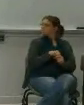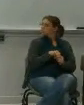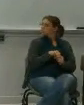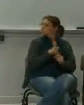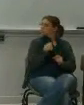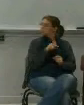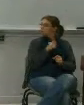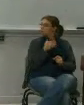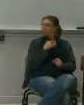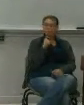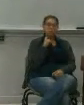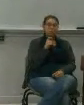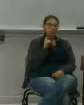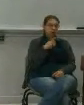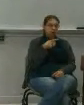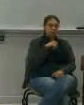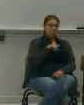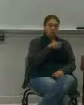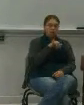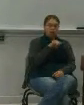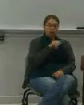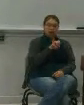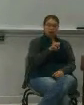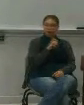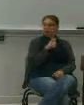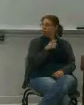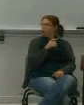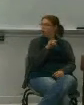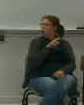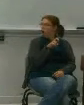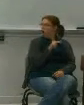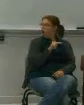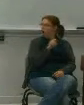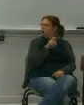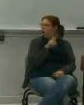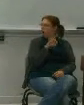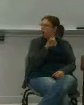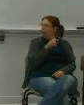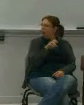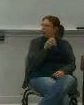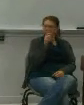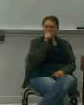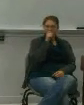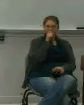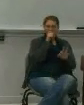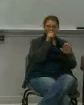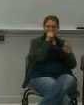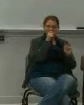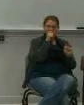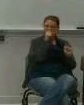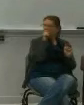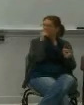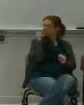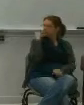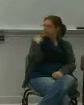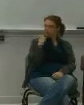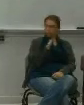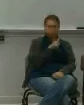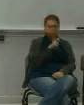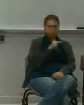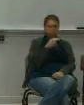We had the metal pyrite, we'll just write it as F, iron, sulfur, sulfide. So if there's iron around,